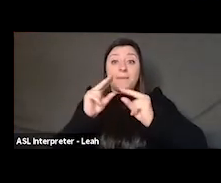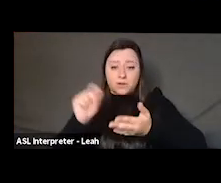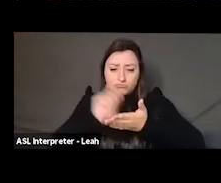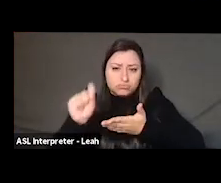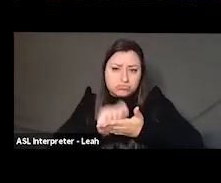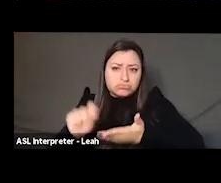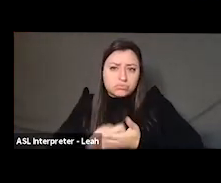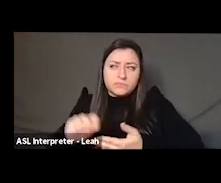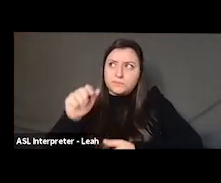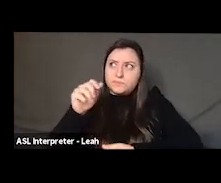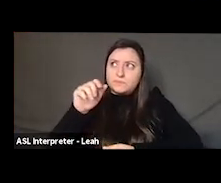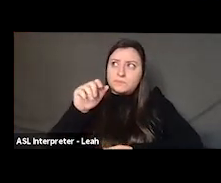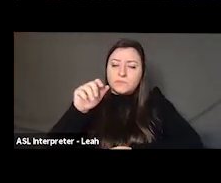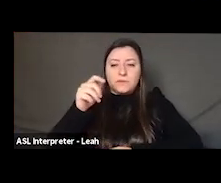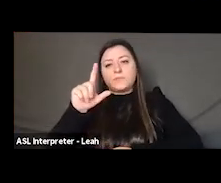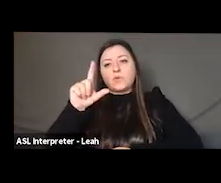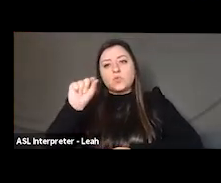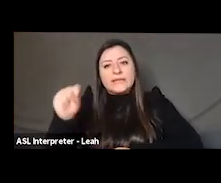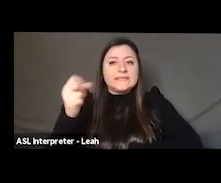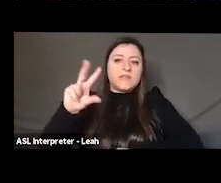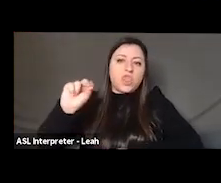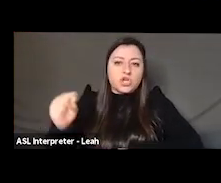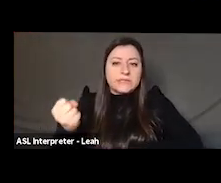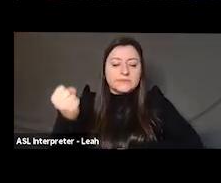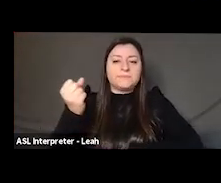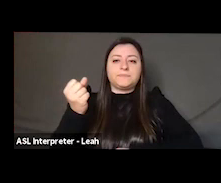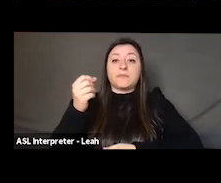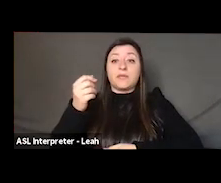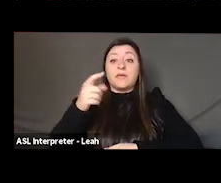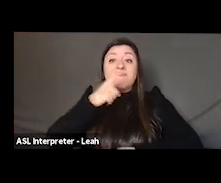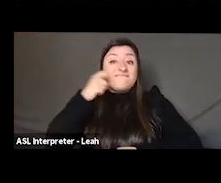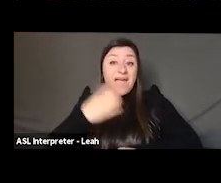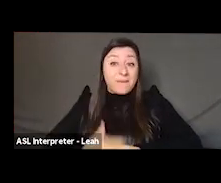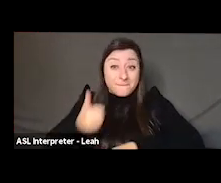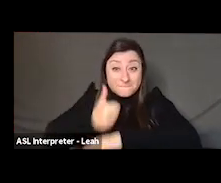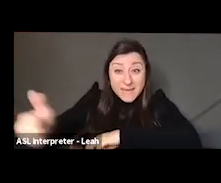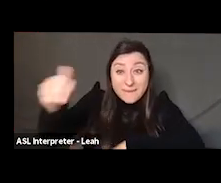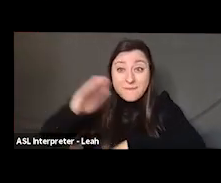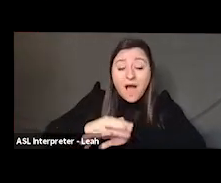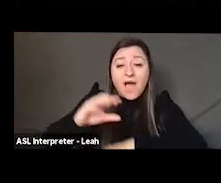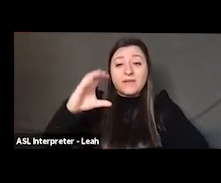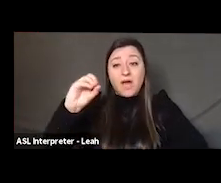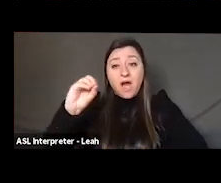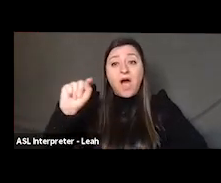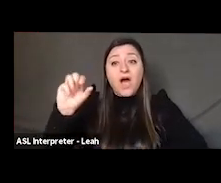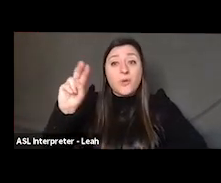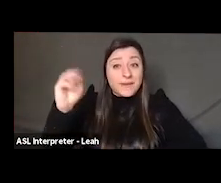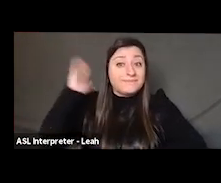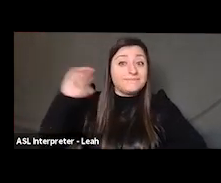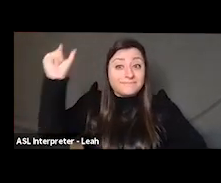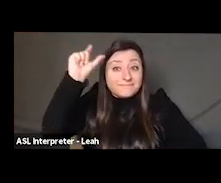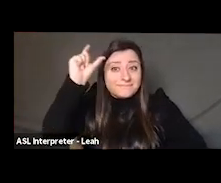the late 20s and 30s, the famine was blamed on the Ottomans. Of course, the Ottomans have a big share